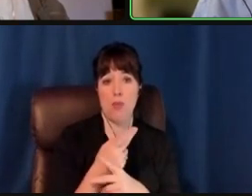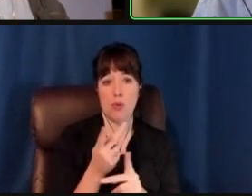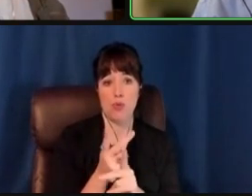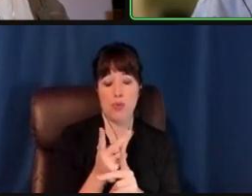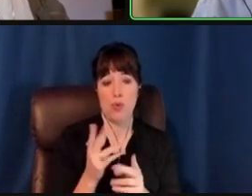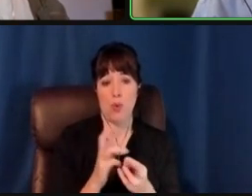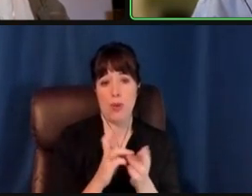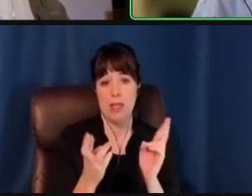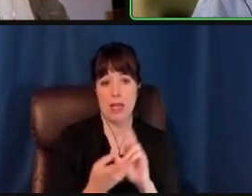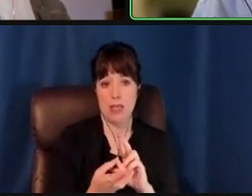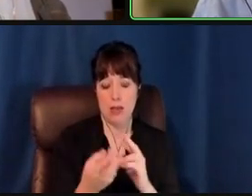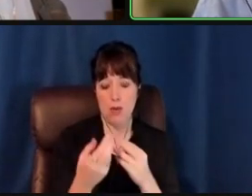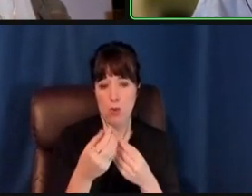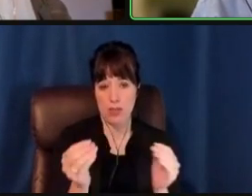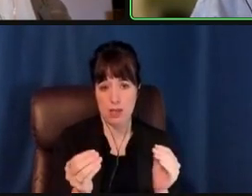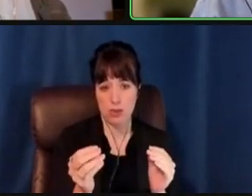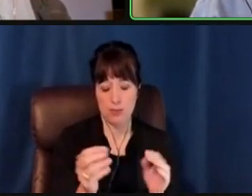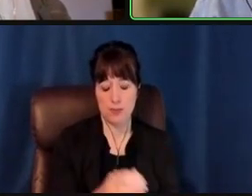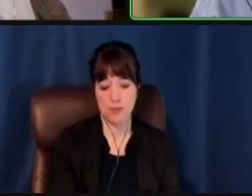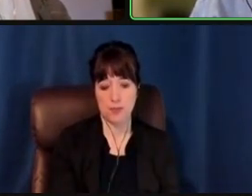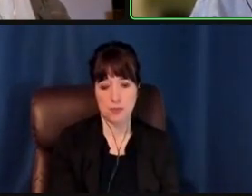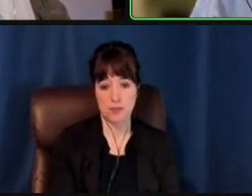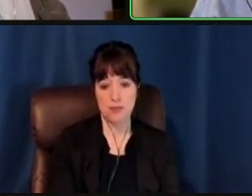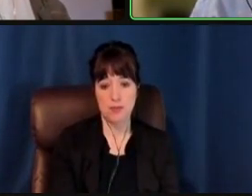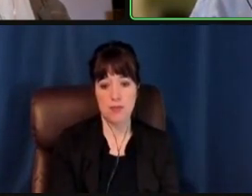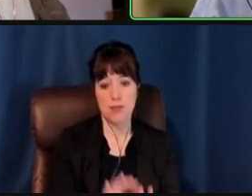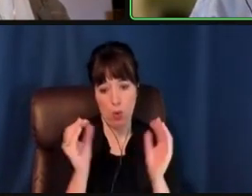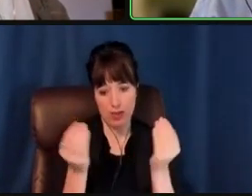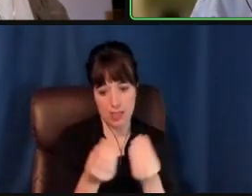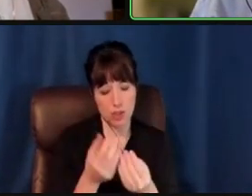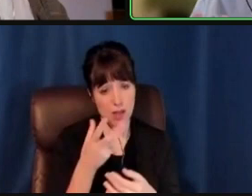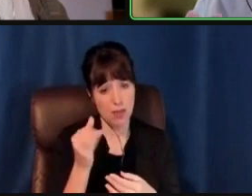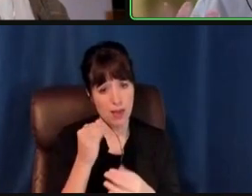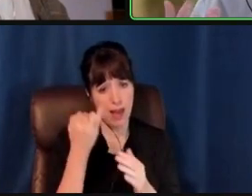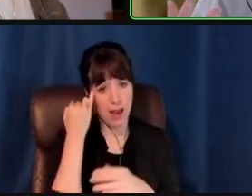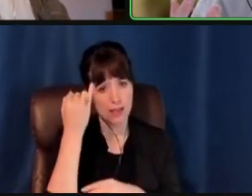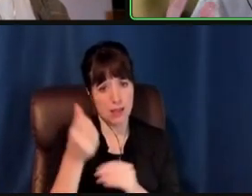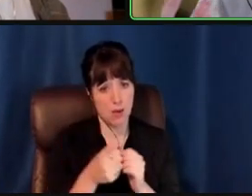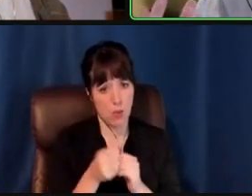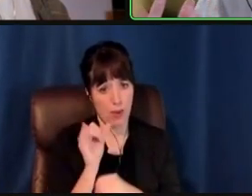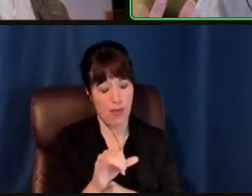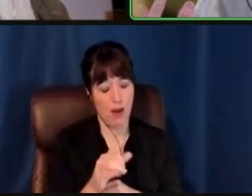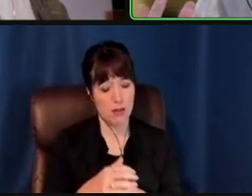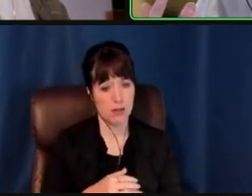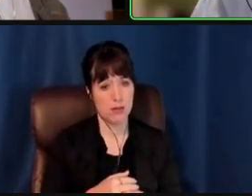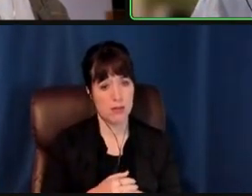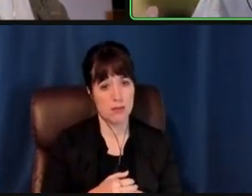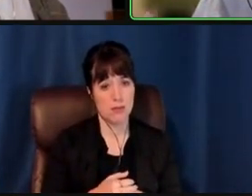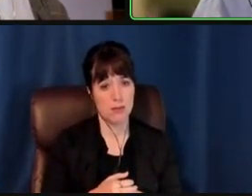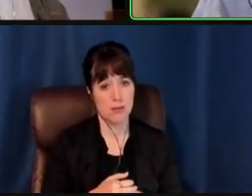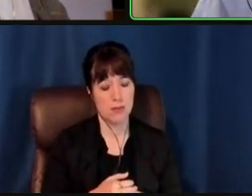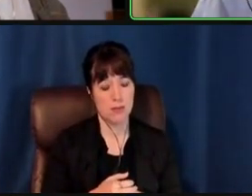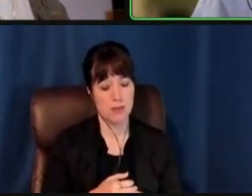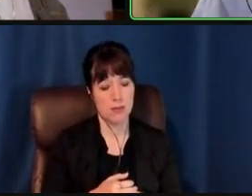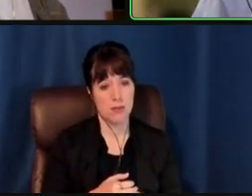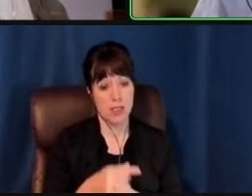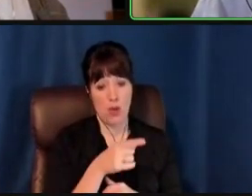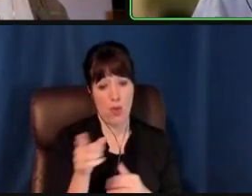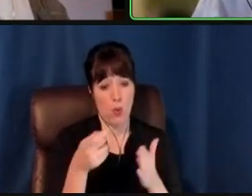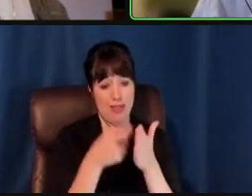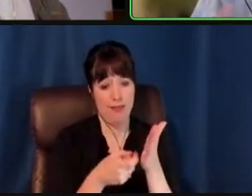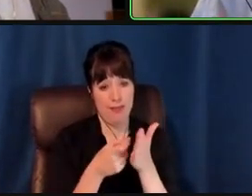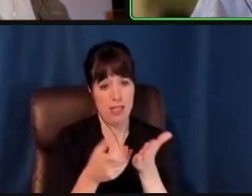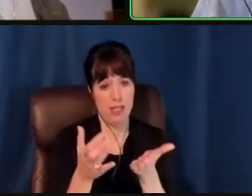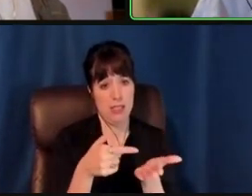recycling organization. The idea with that is that those fees help